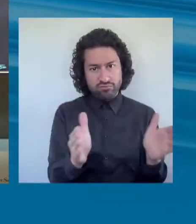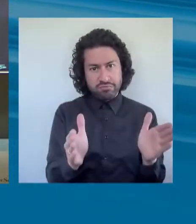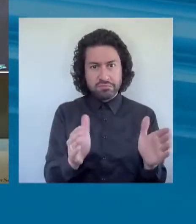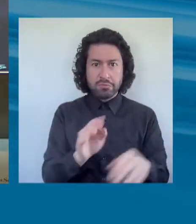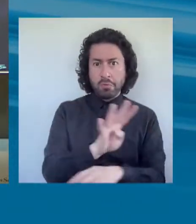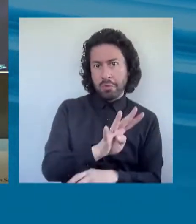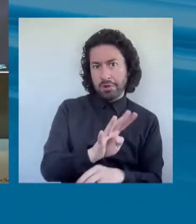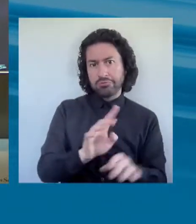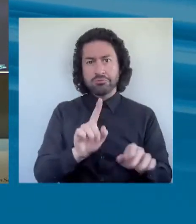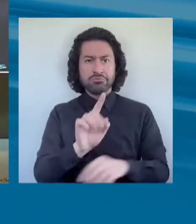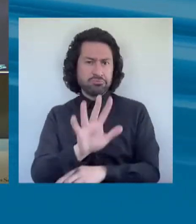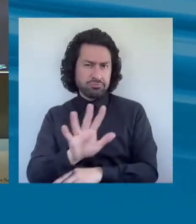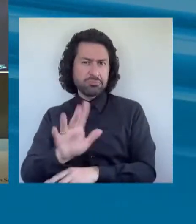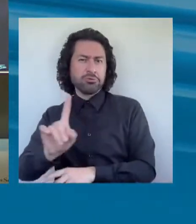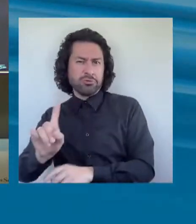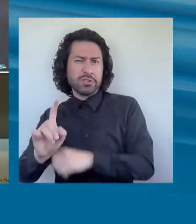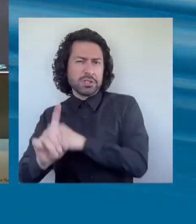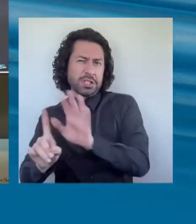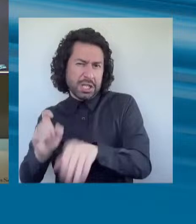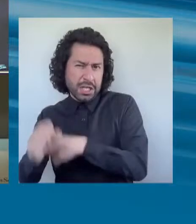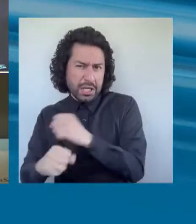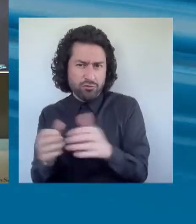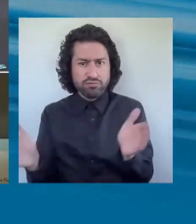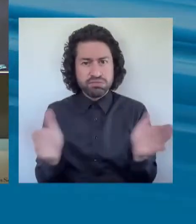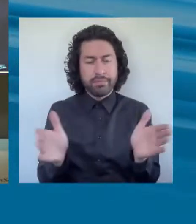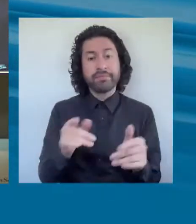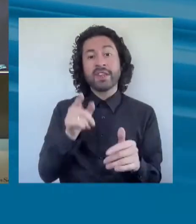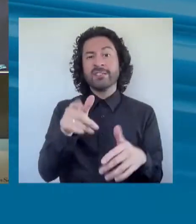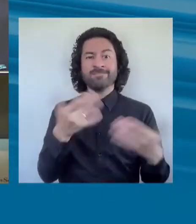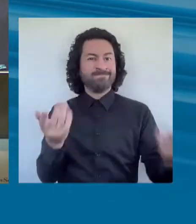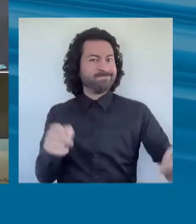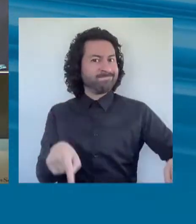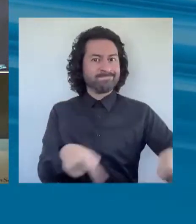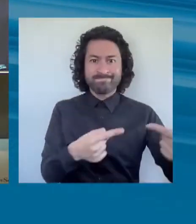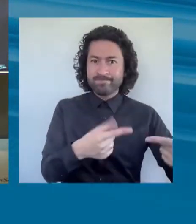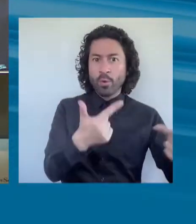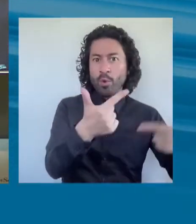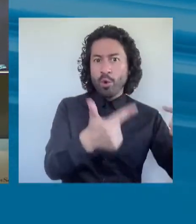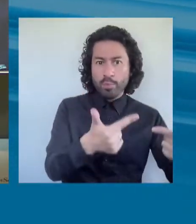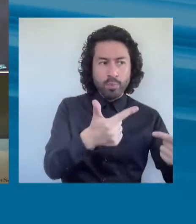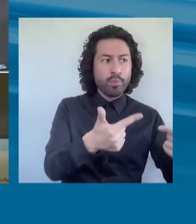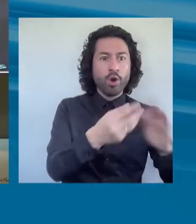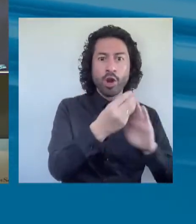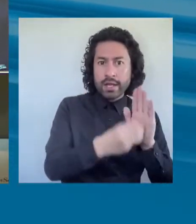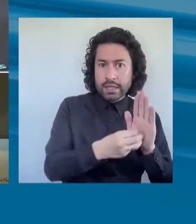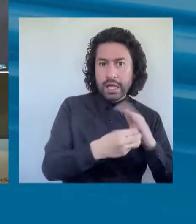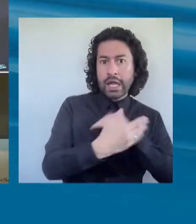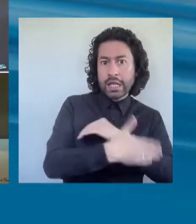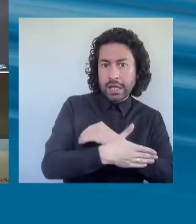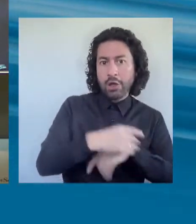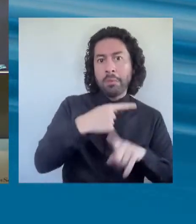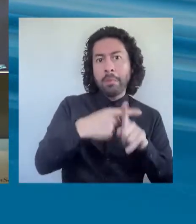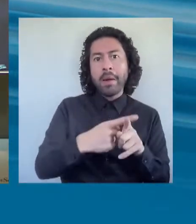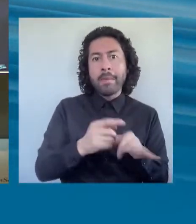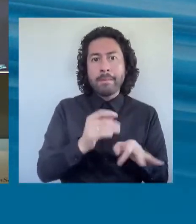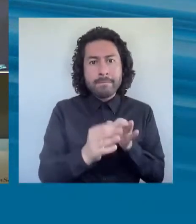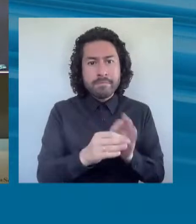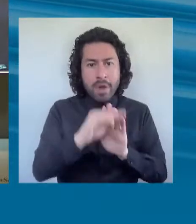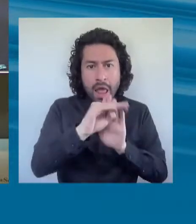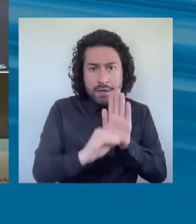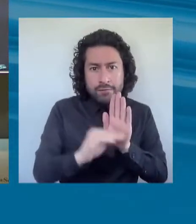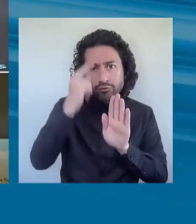in these countries. This, without a doubt, affects the design of state policies and long-term